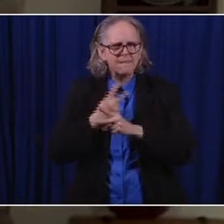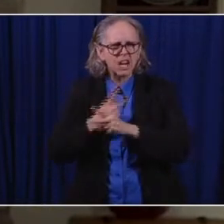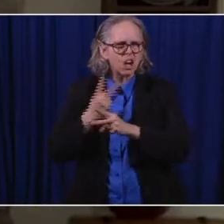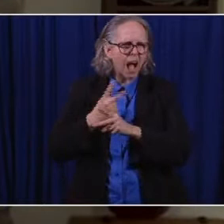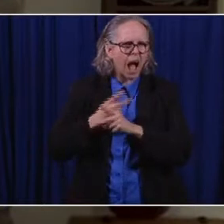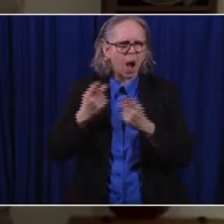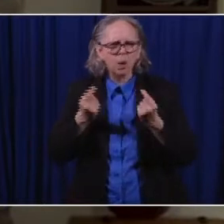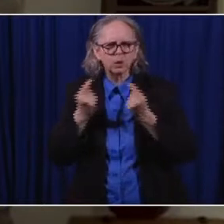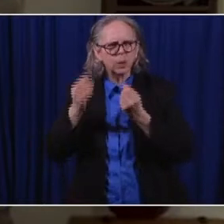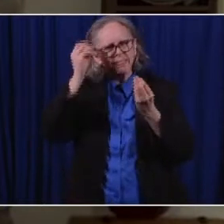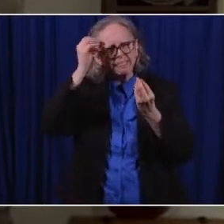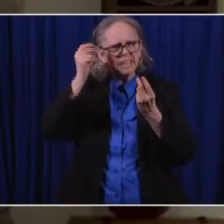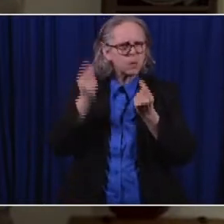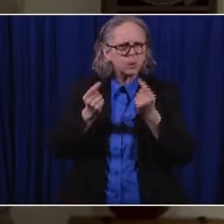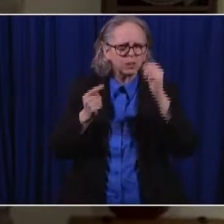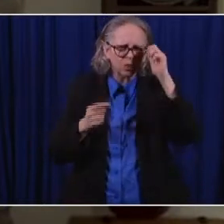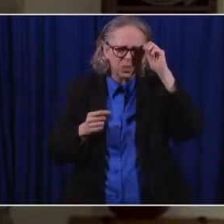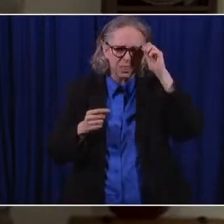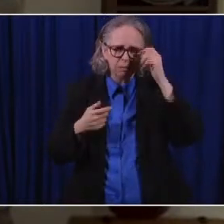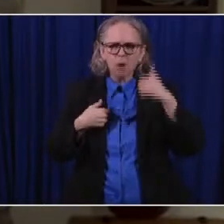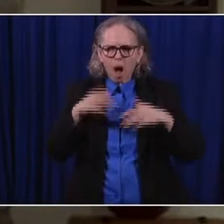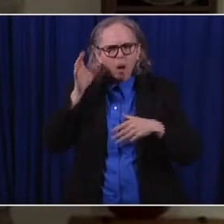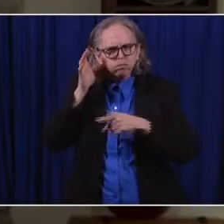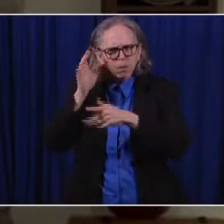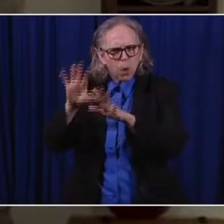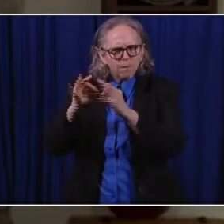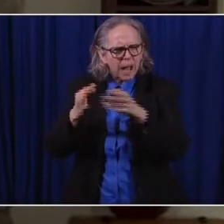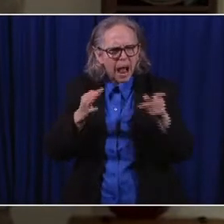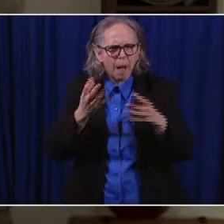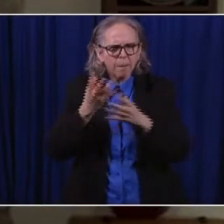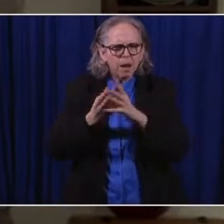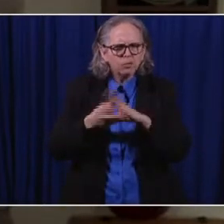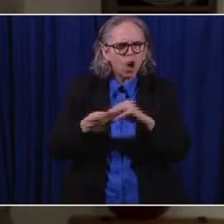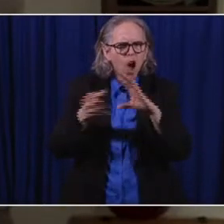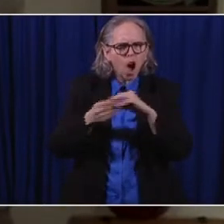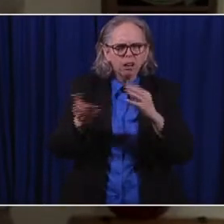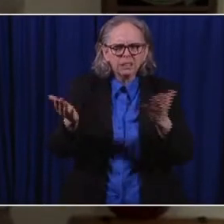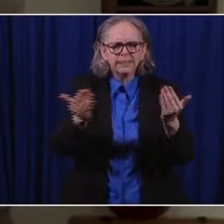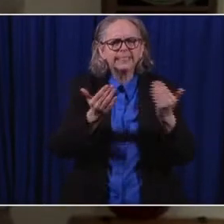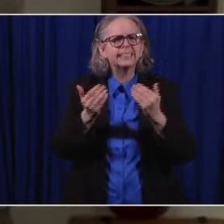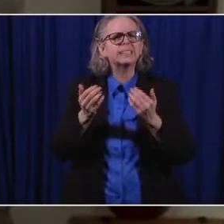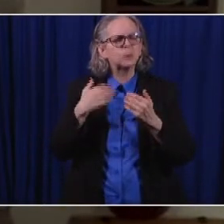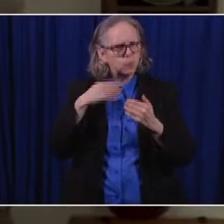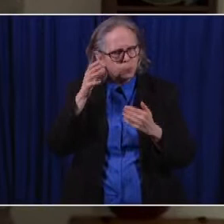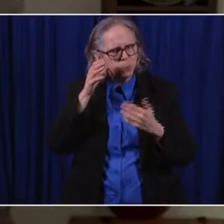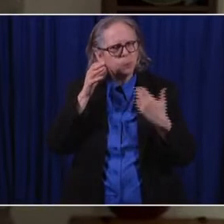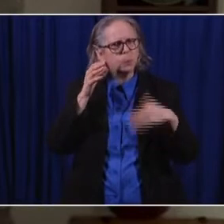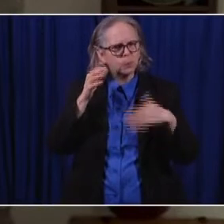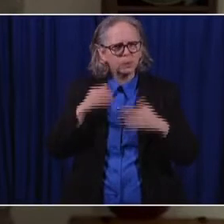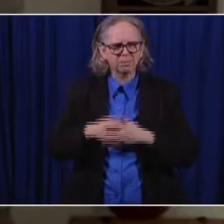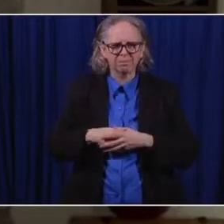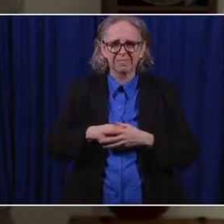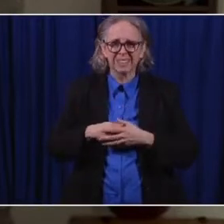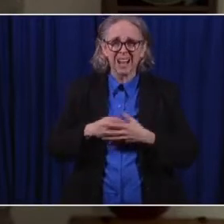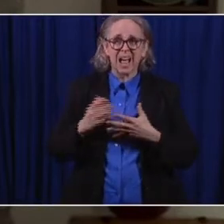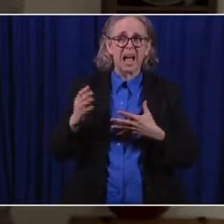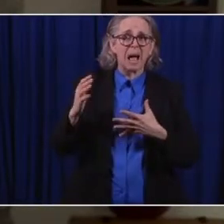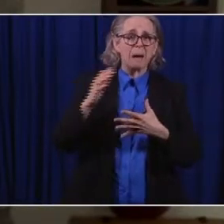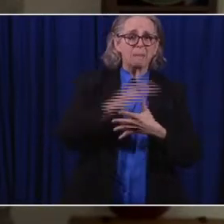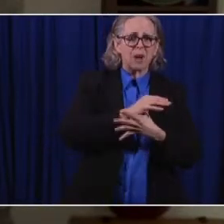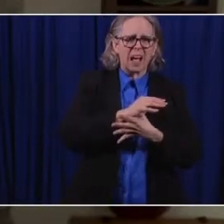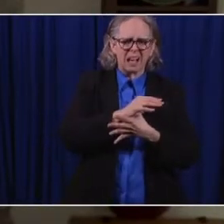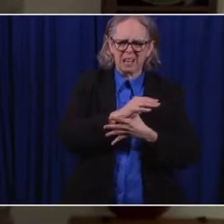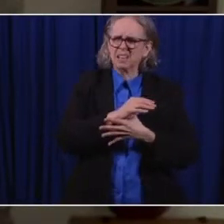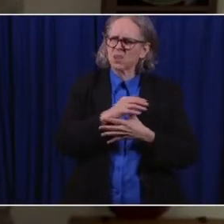open to, people coming forward with ideas and suggestions. It gets much more difficult once you get beyond this group that I've